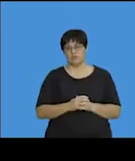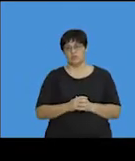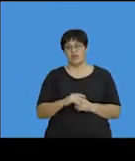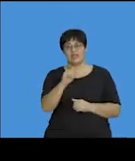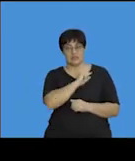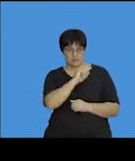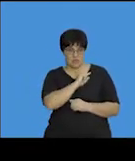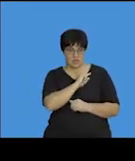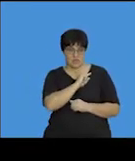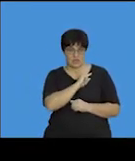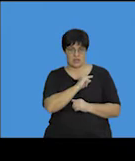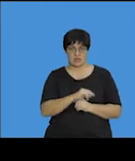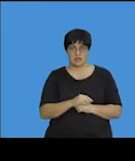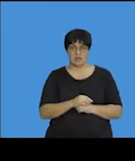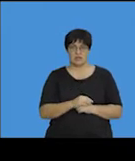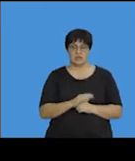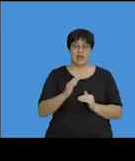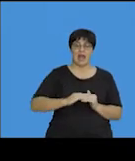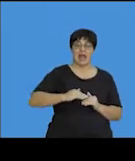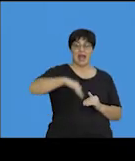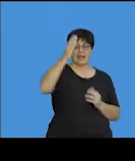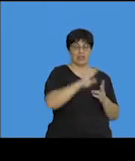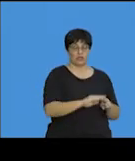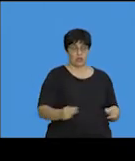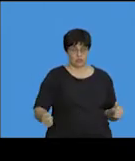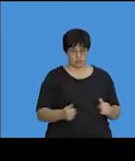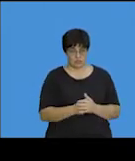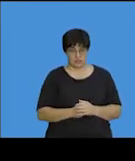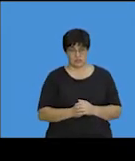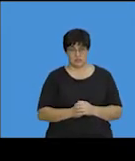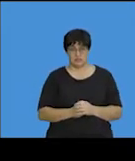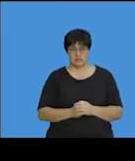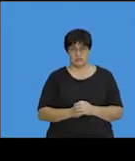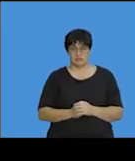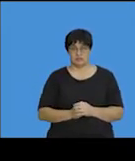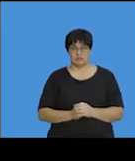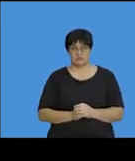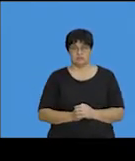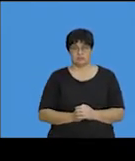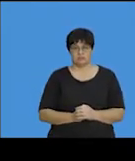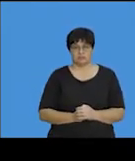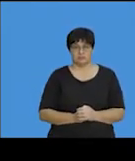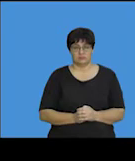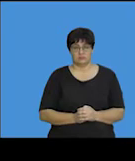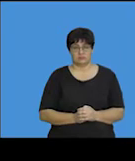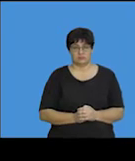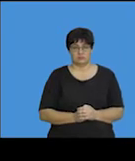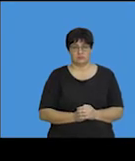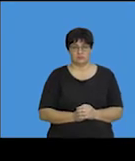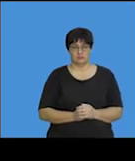another 44. So therefore, my height above the ground